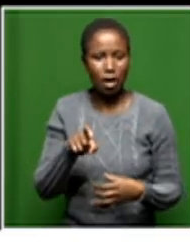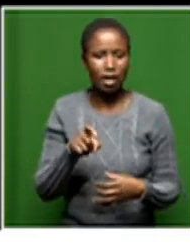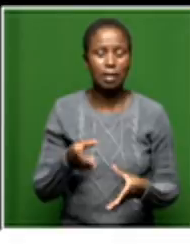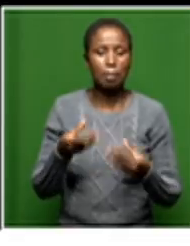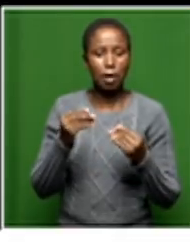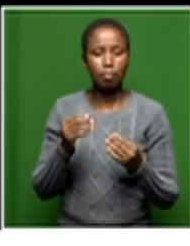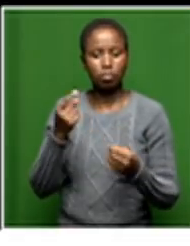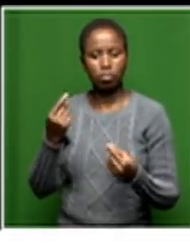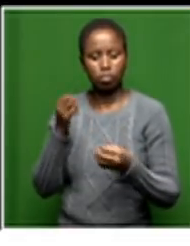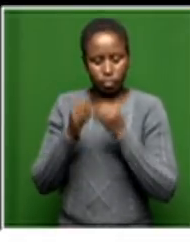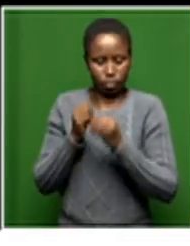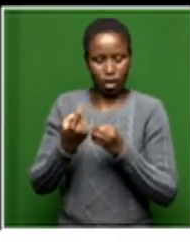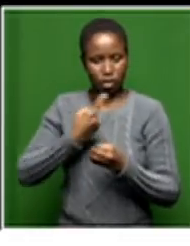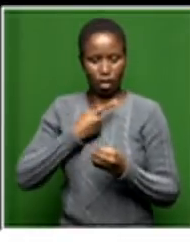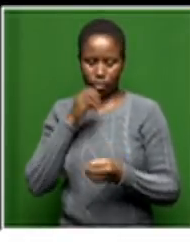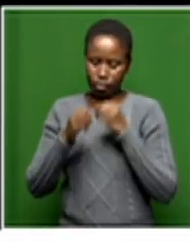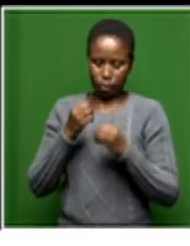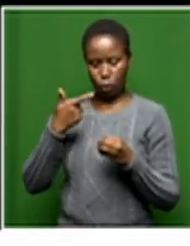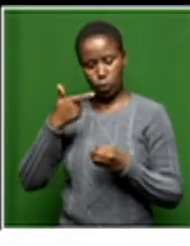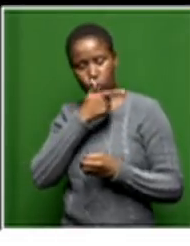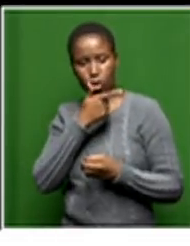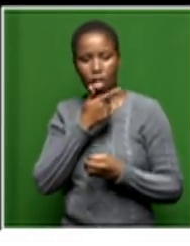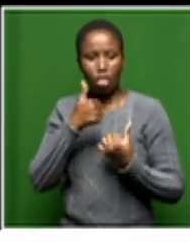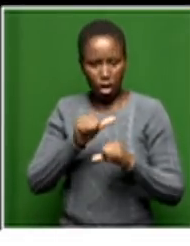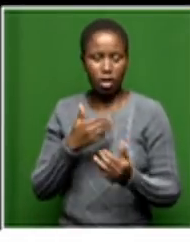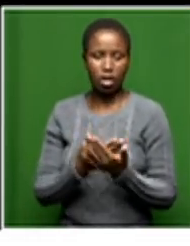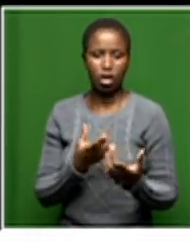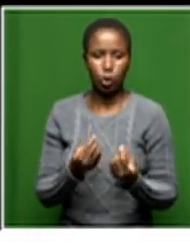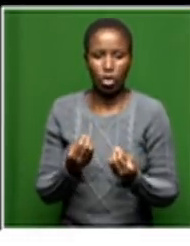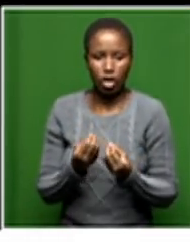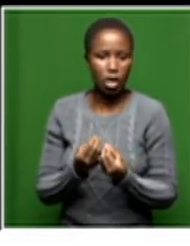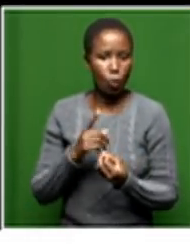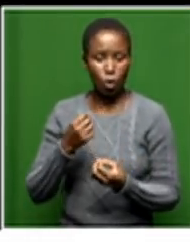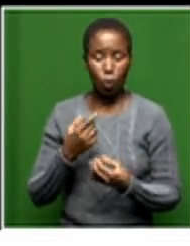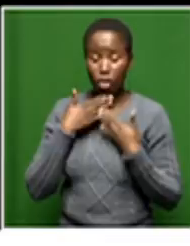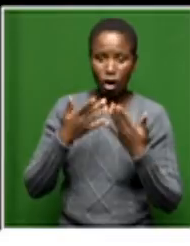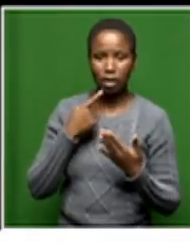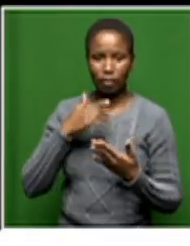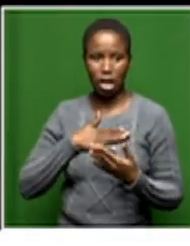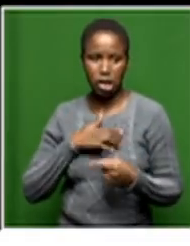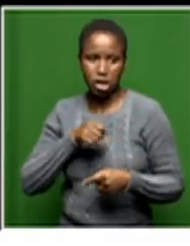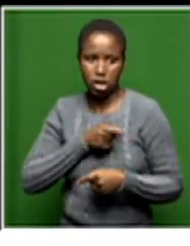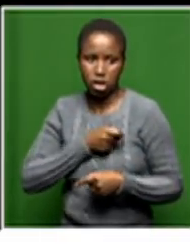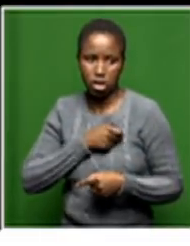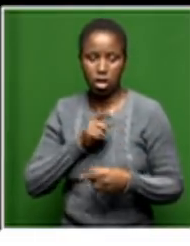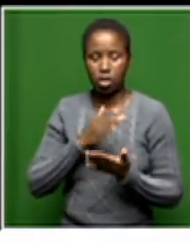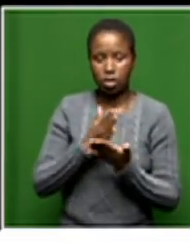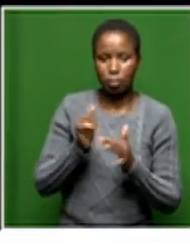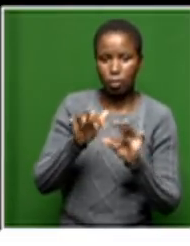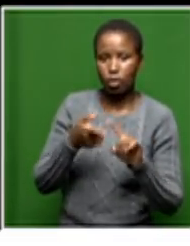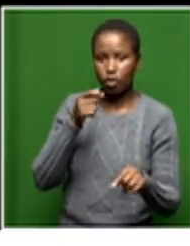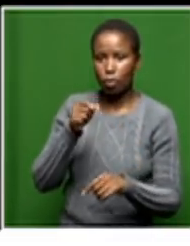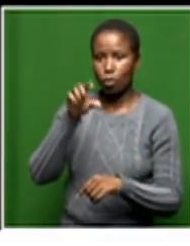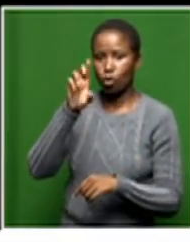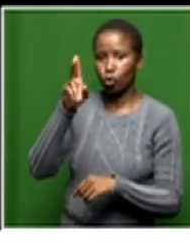order and be able to do things without fear that those who are in the Thuli House will deal with